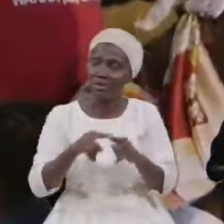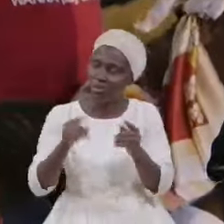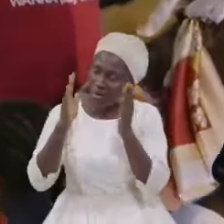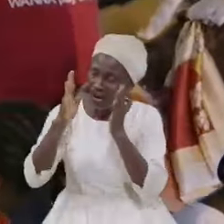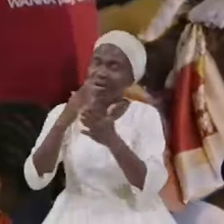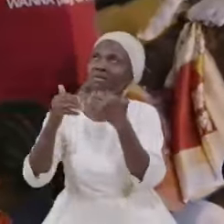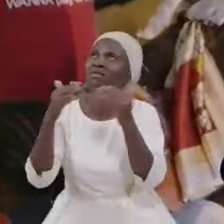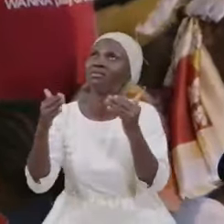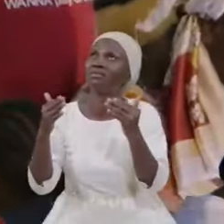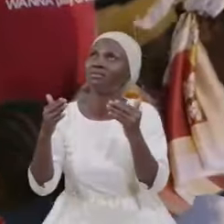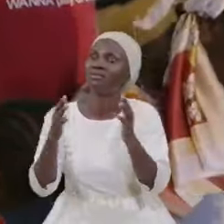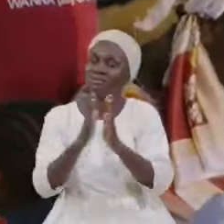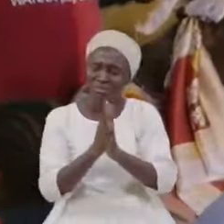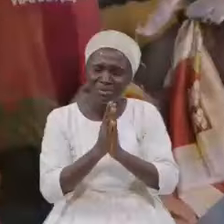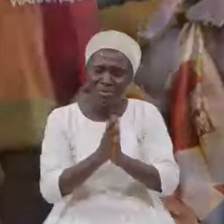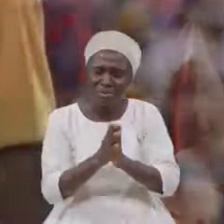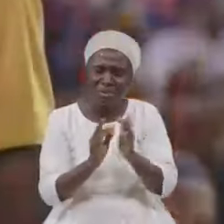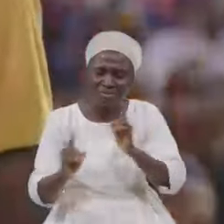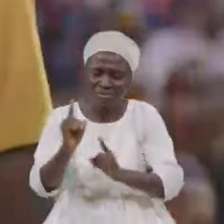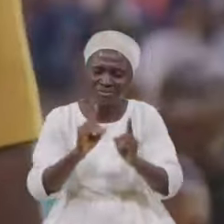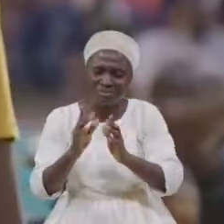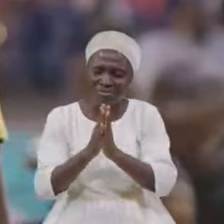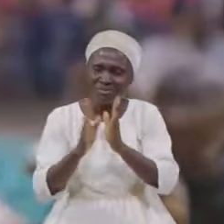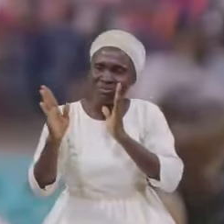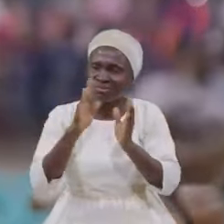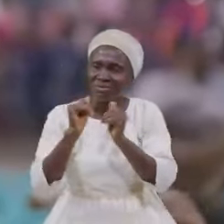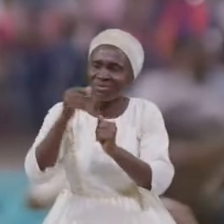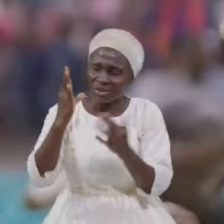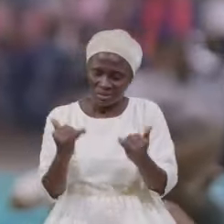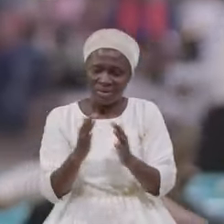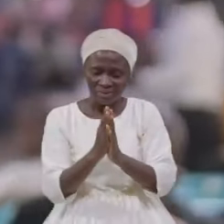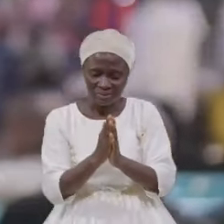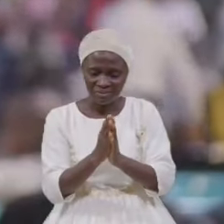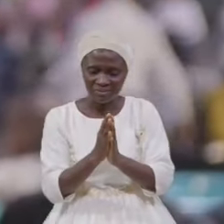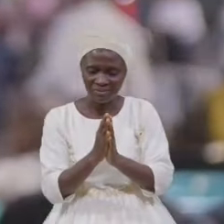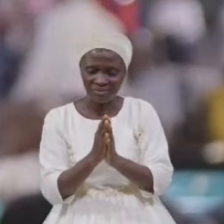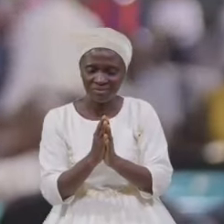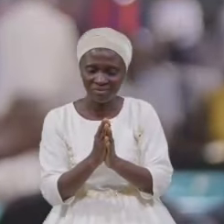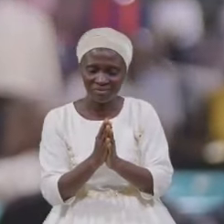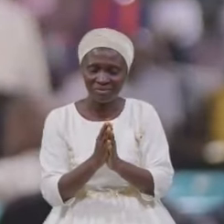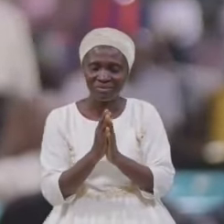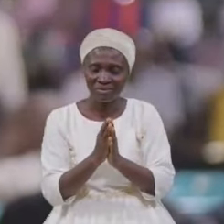the Lord, as he forgives you, he makes you ready, ready, ready